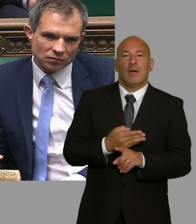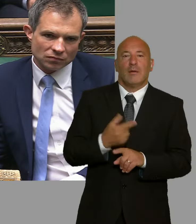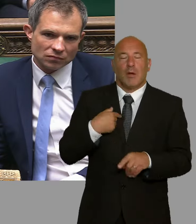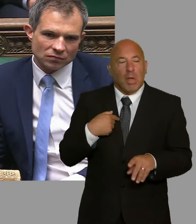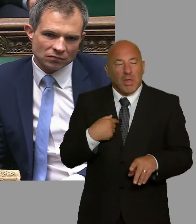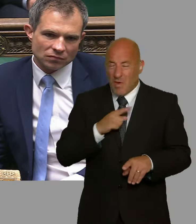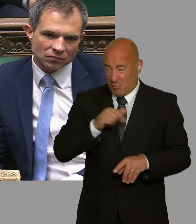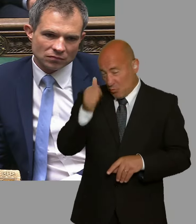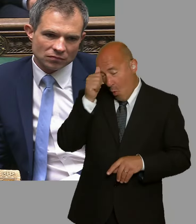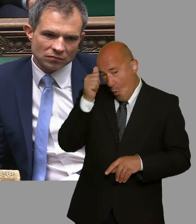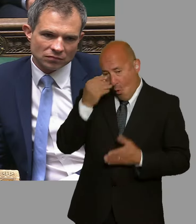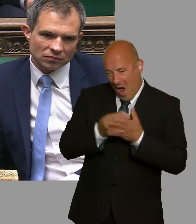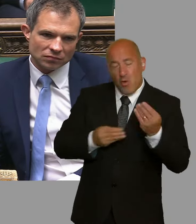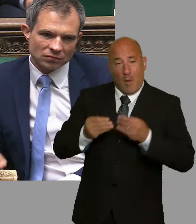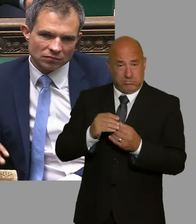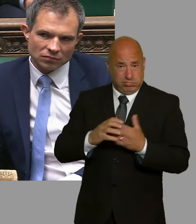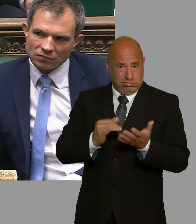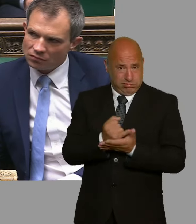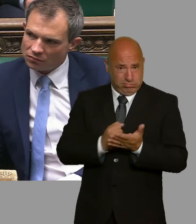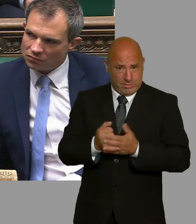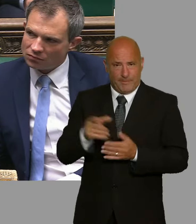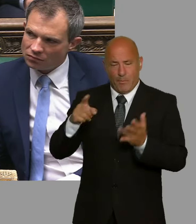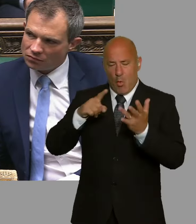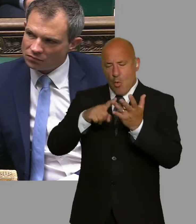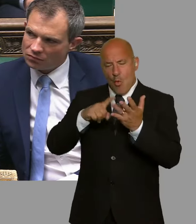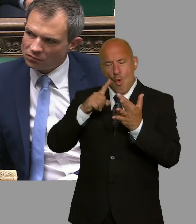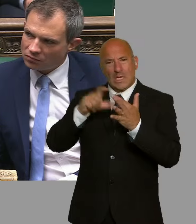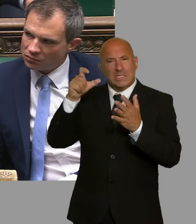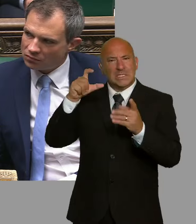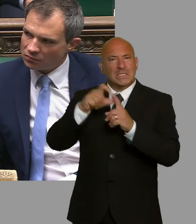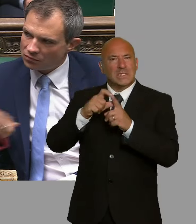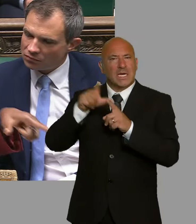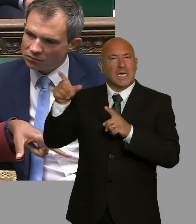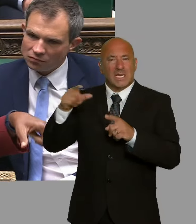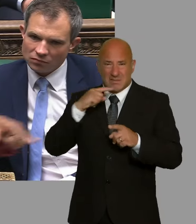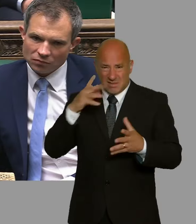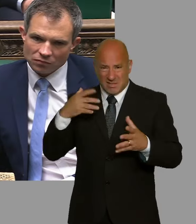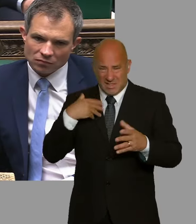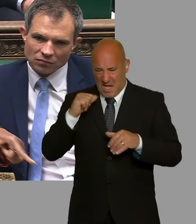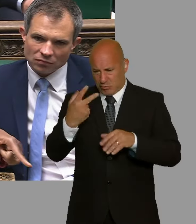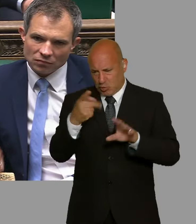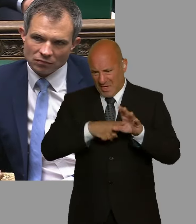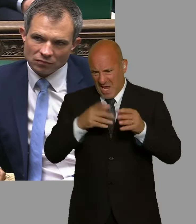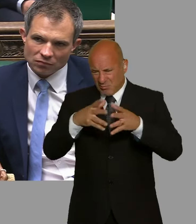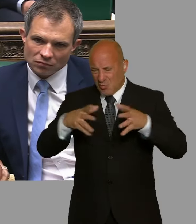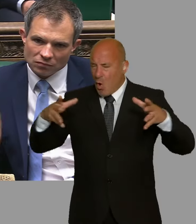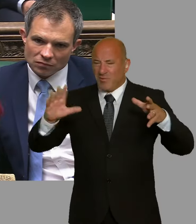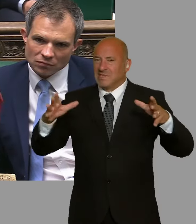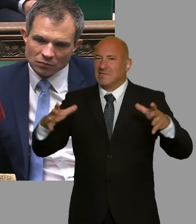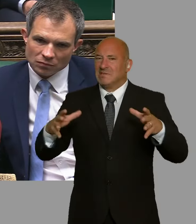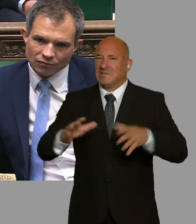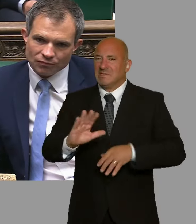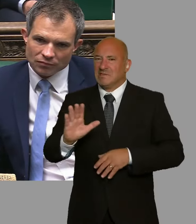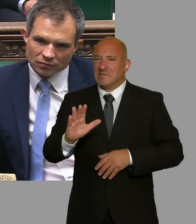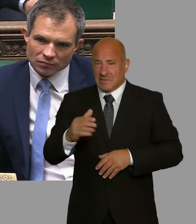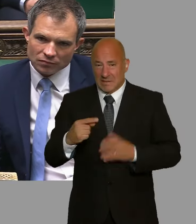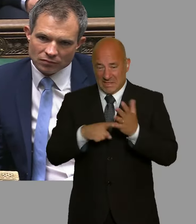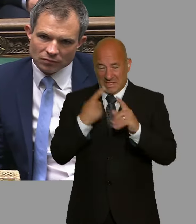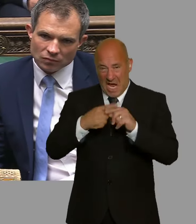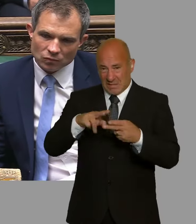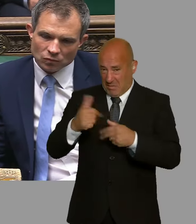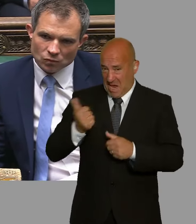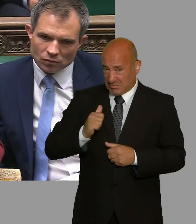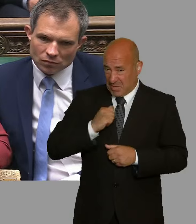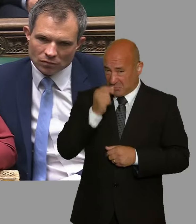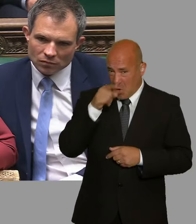the public safe. Just as he's releasing more criminals onto the streets. His cabinet are squabbling with each other. They've said that they've lost control